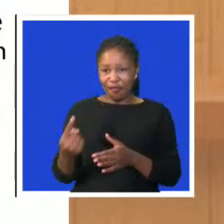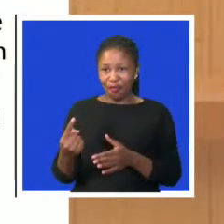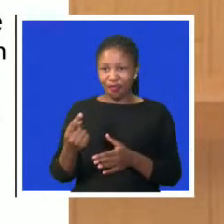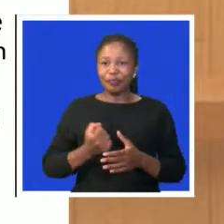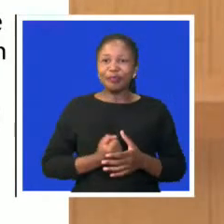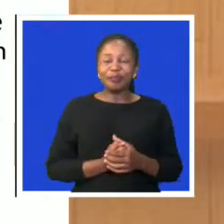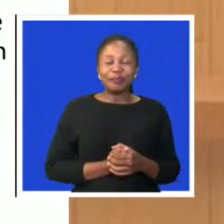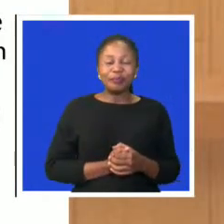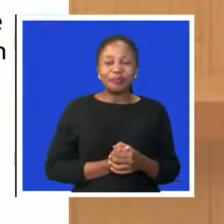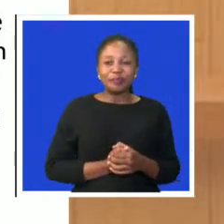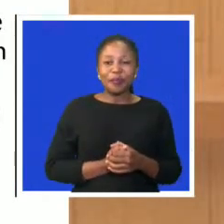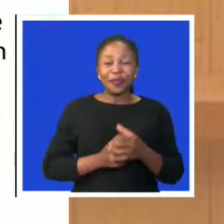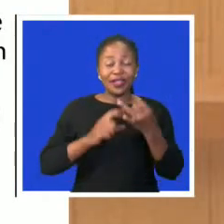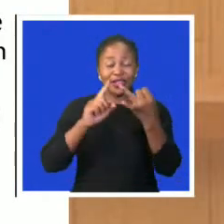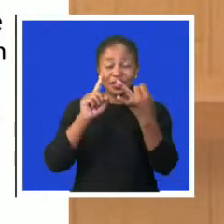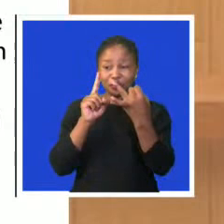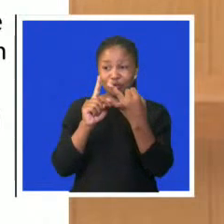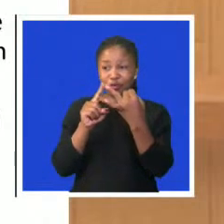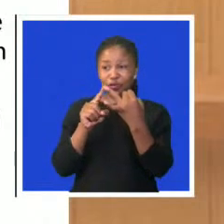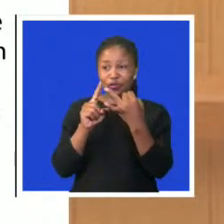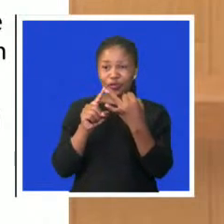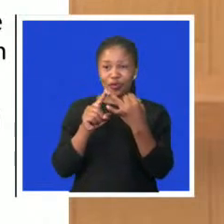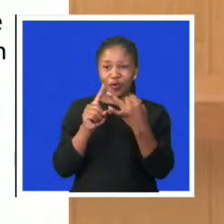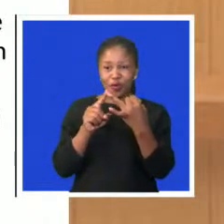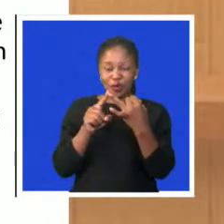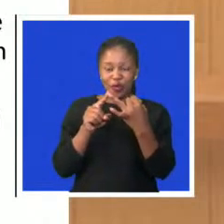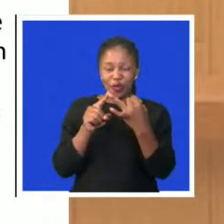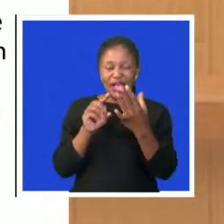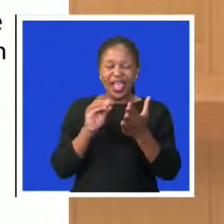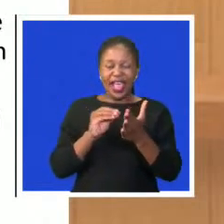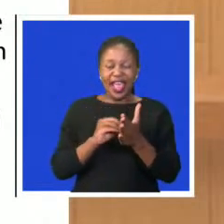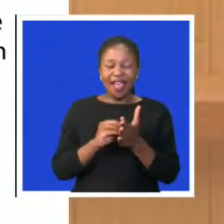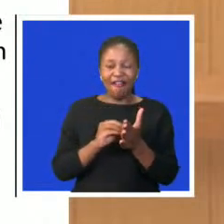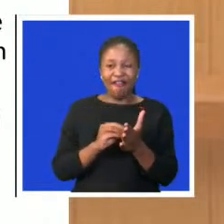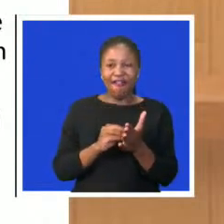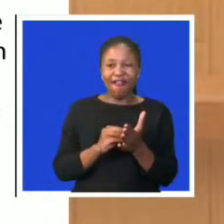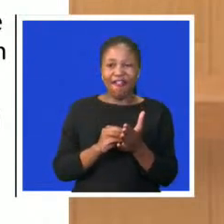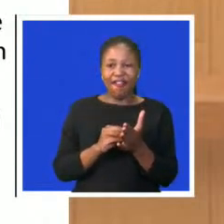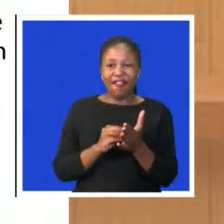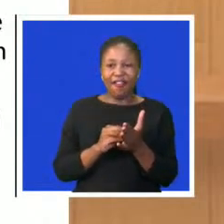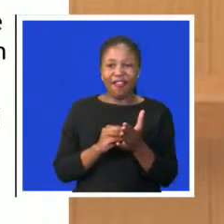Another religious group we're going to look at, dear Lena, are the